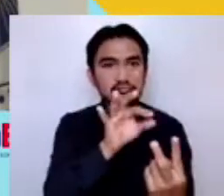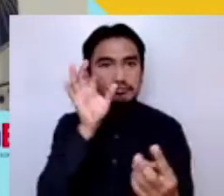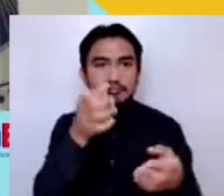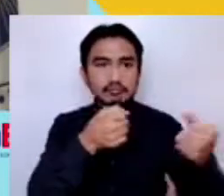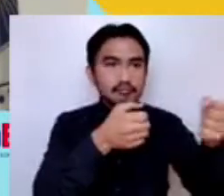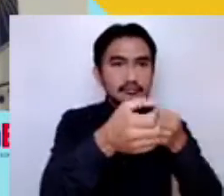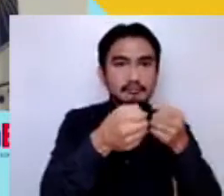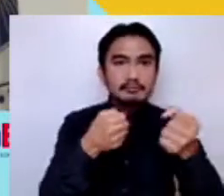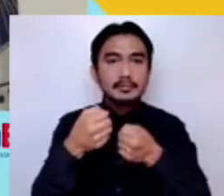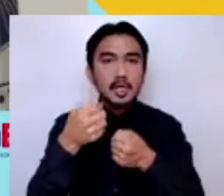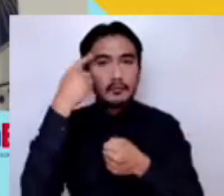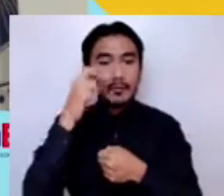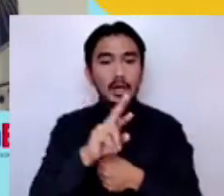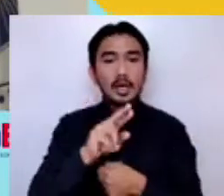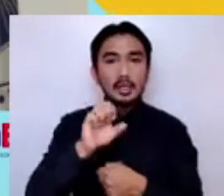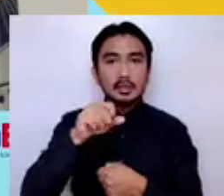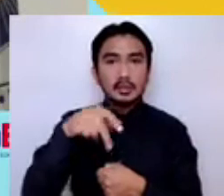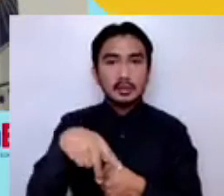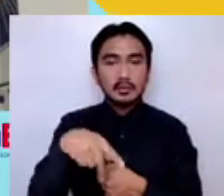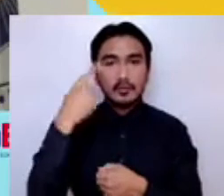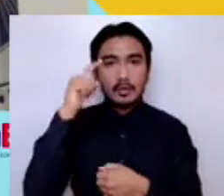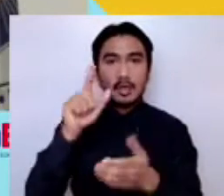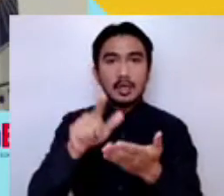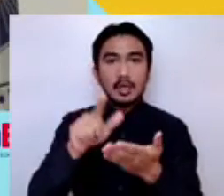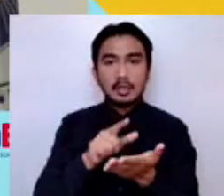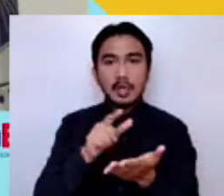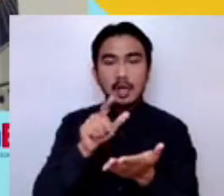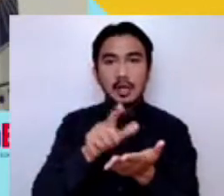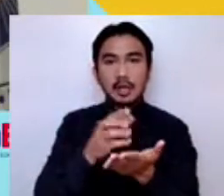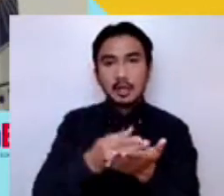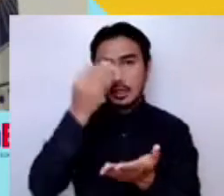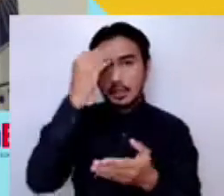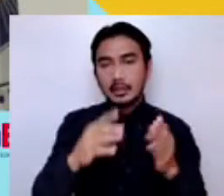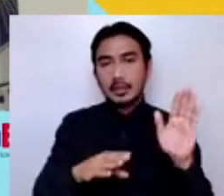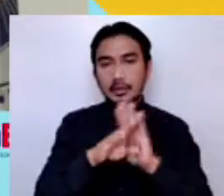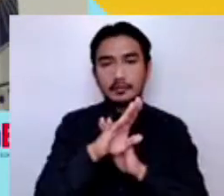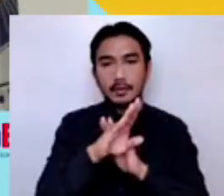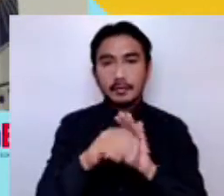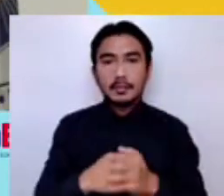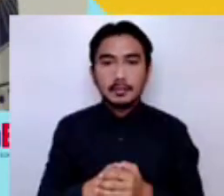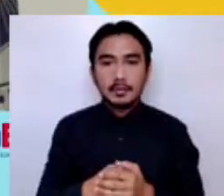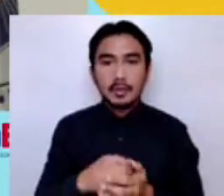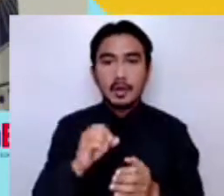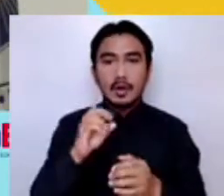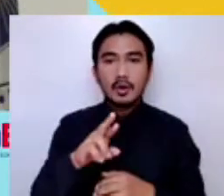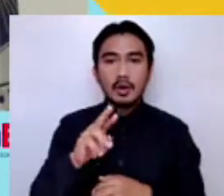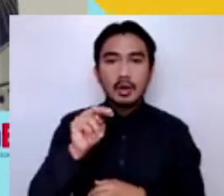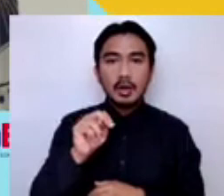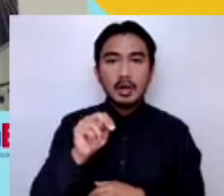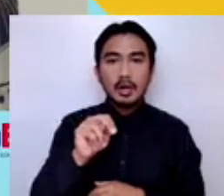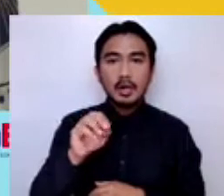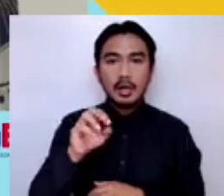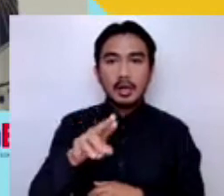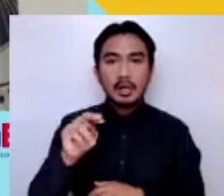RSP, the learning and development, L&D, and the rewards and recognition, or R&R, for our employees,